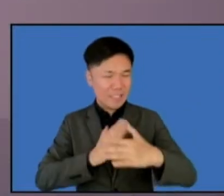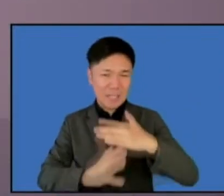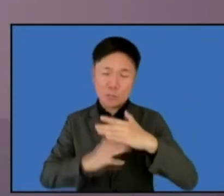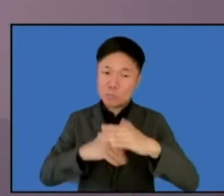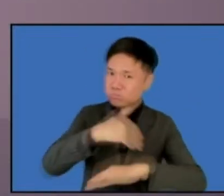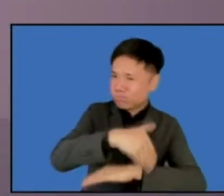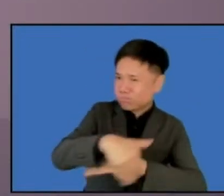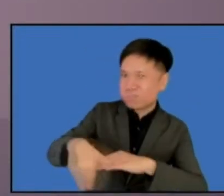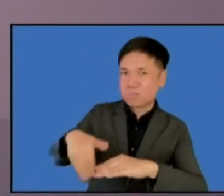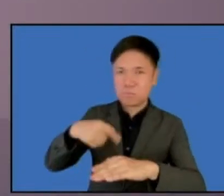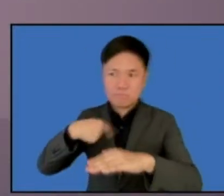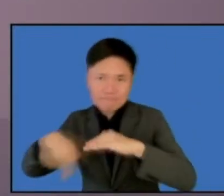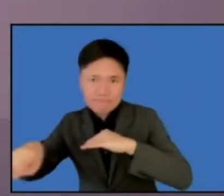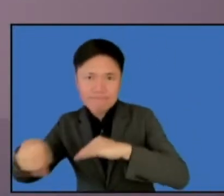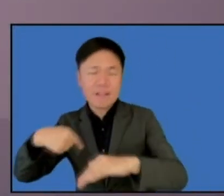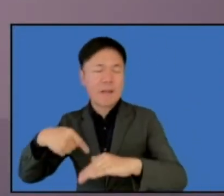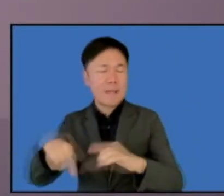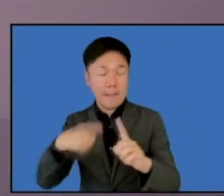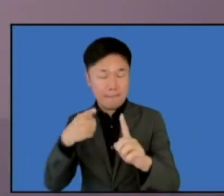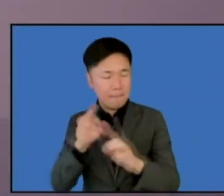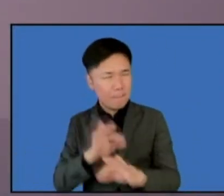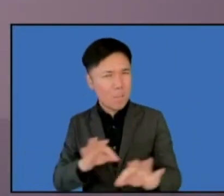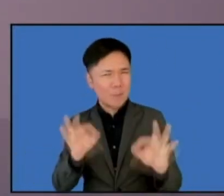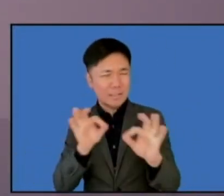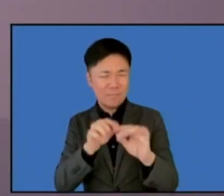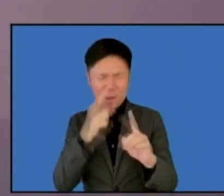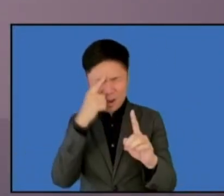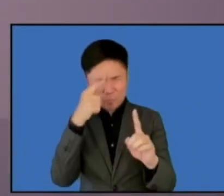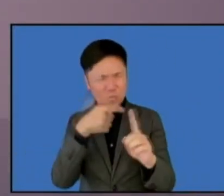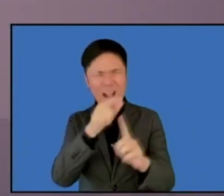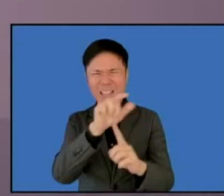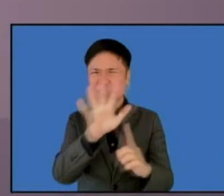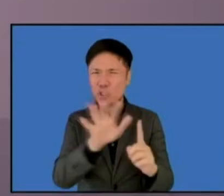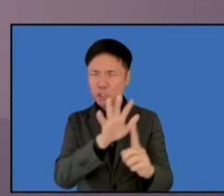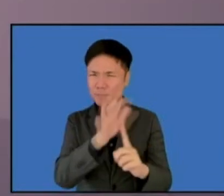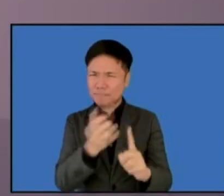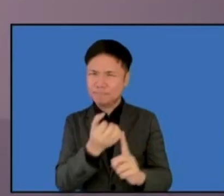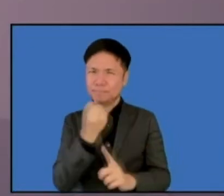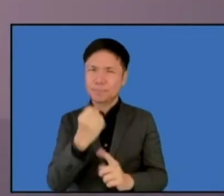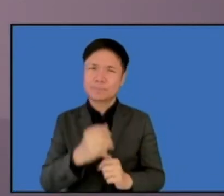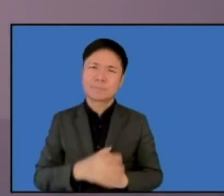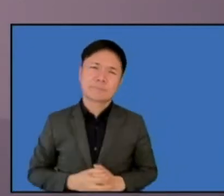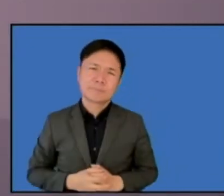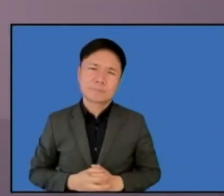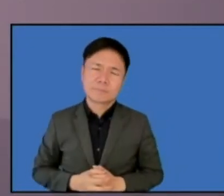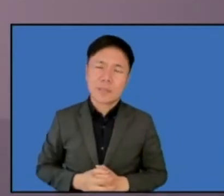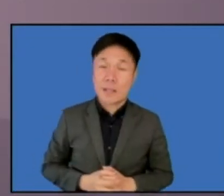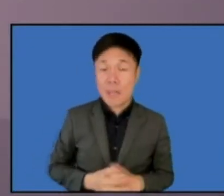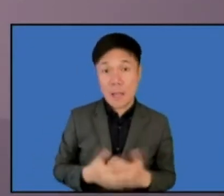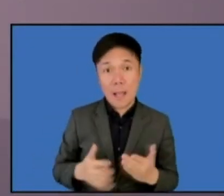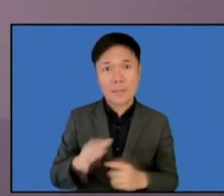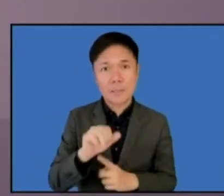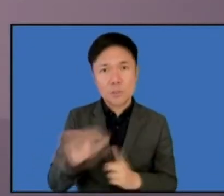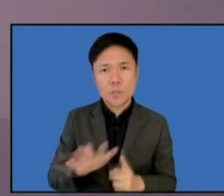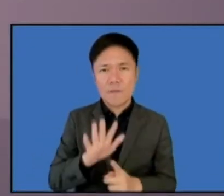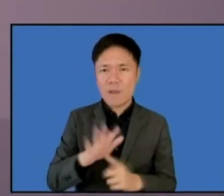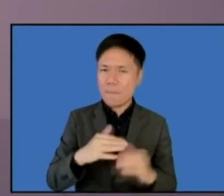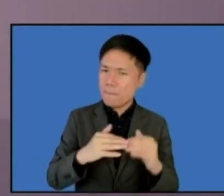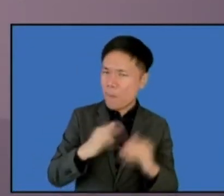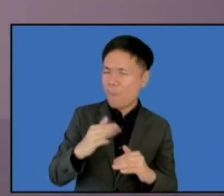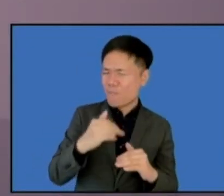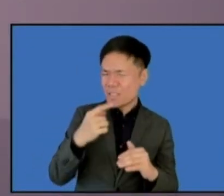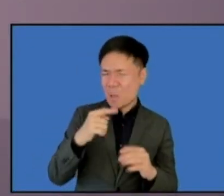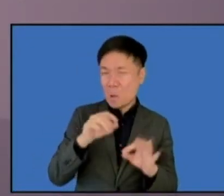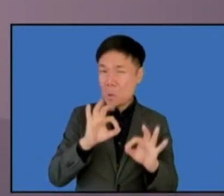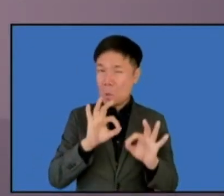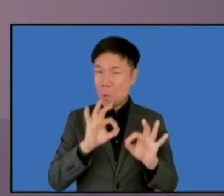sustainable development. Aligning the implementation of the Global Compact and the SDG within the country of origin and destination may